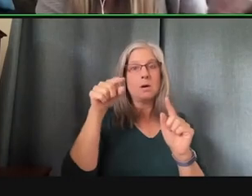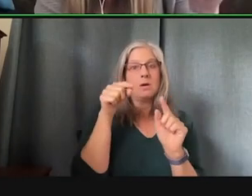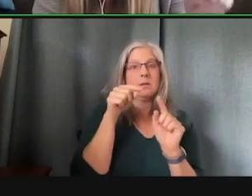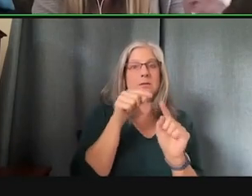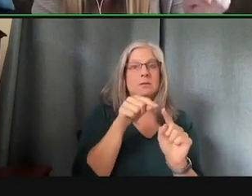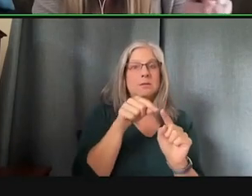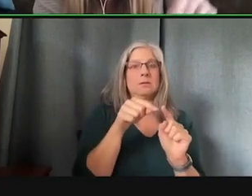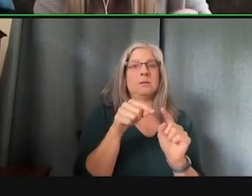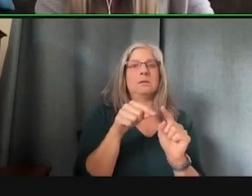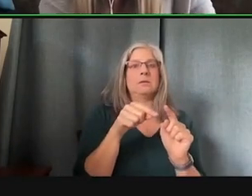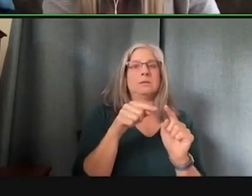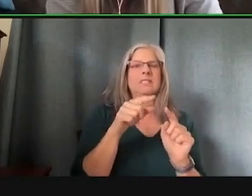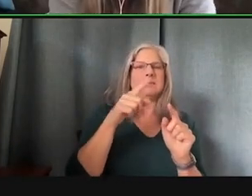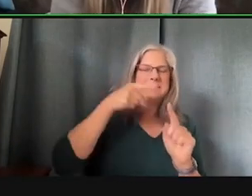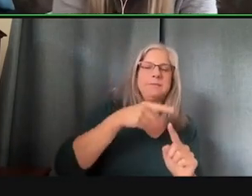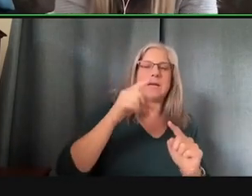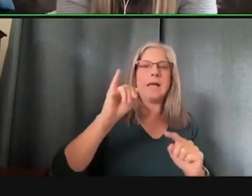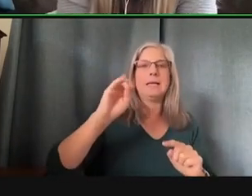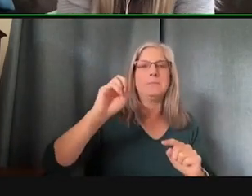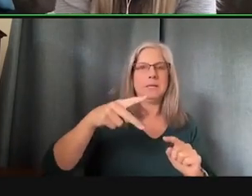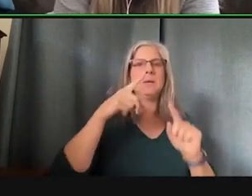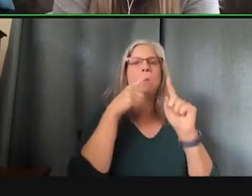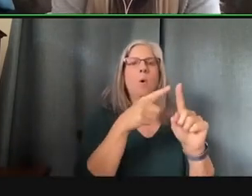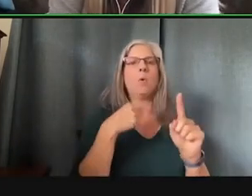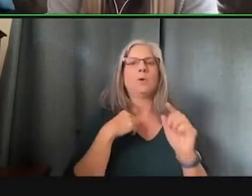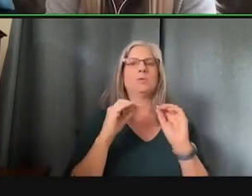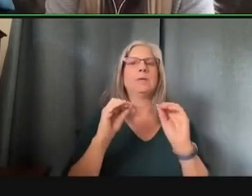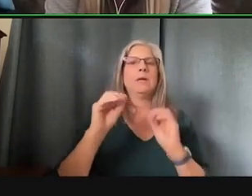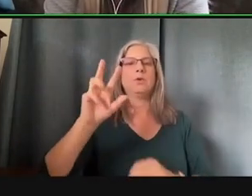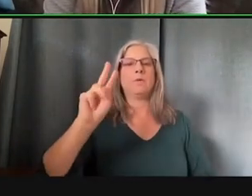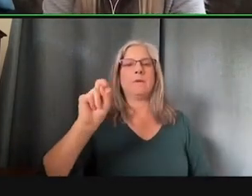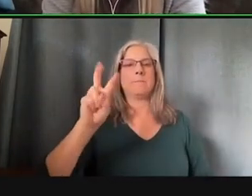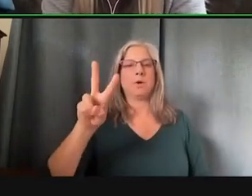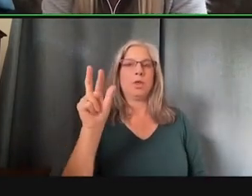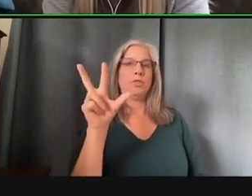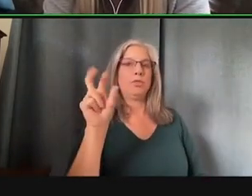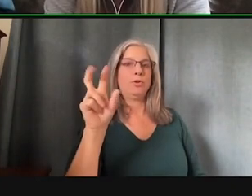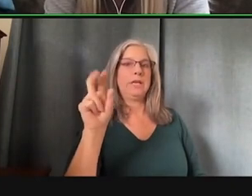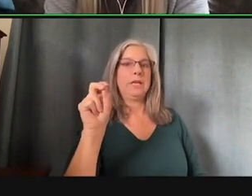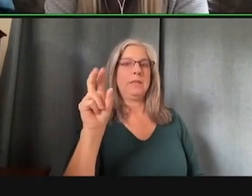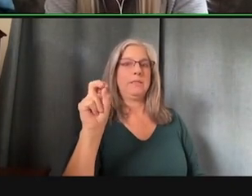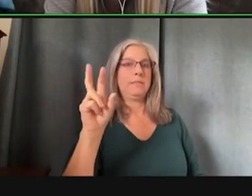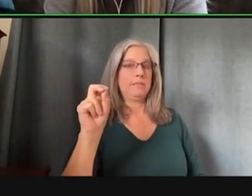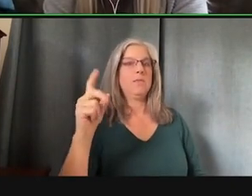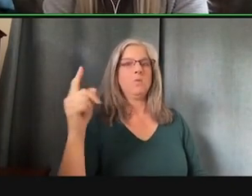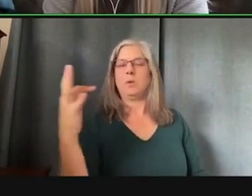into how we build goals because it's a lot of information. So I highly encourage you to attend.